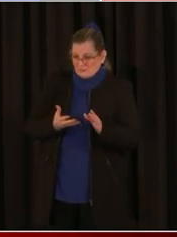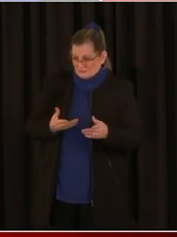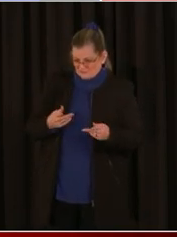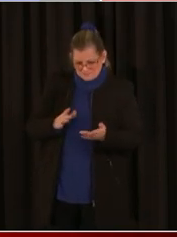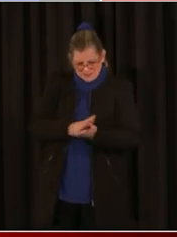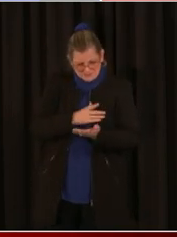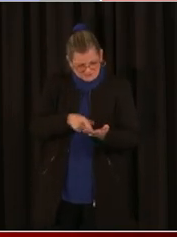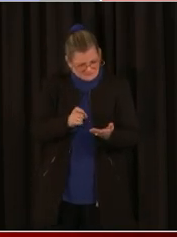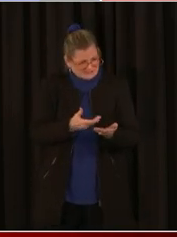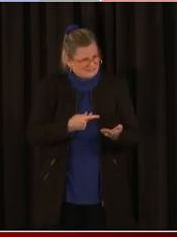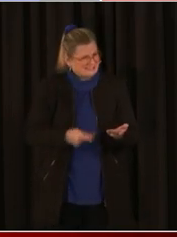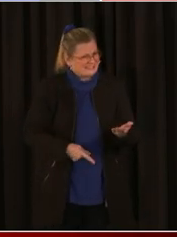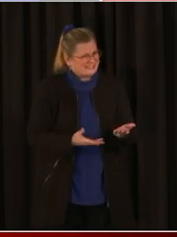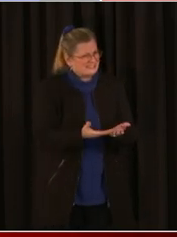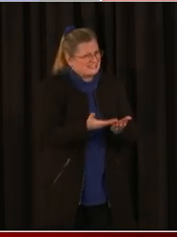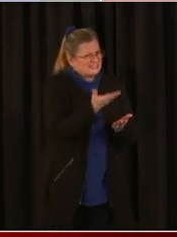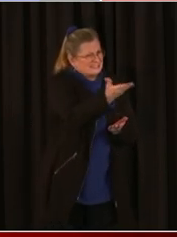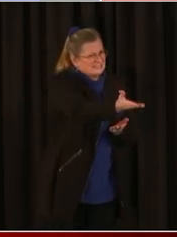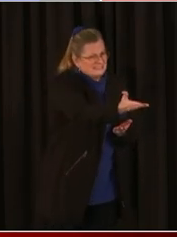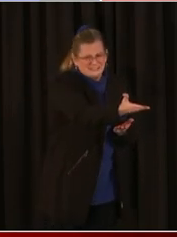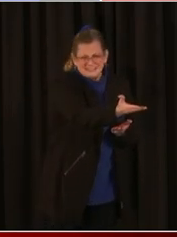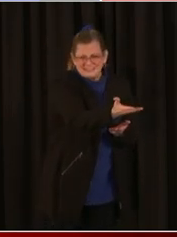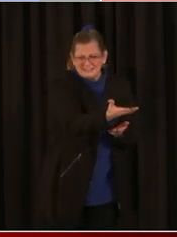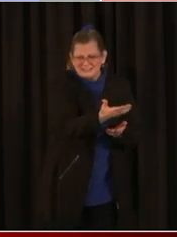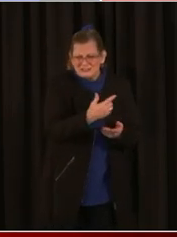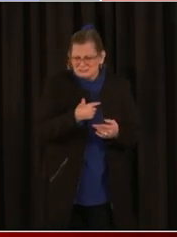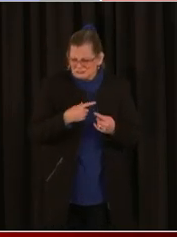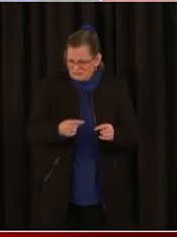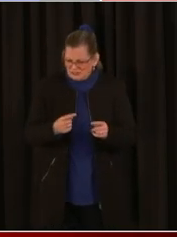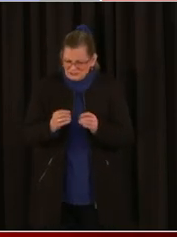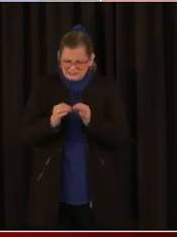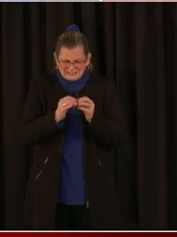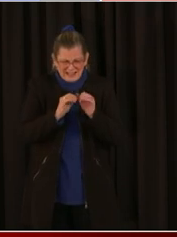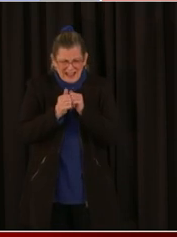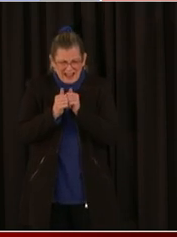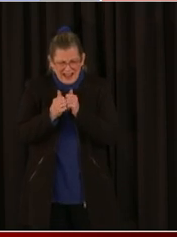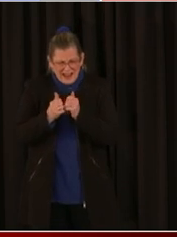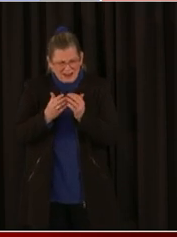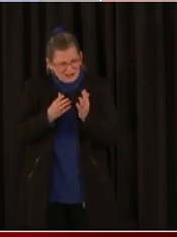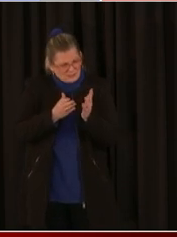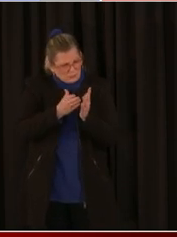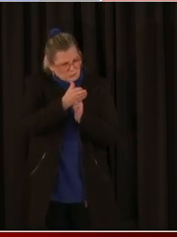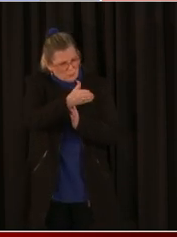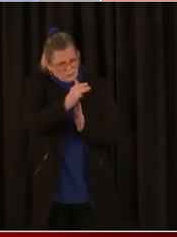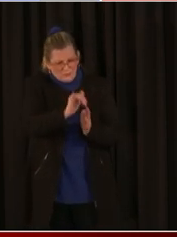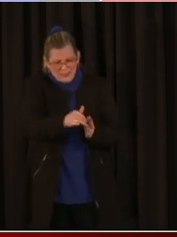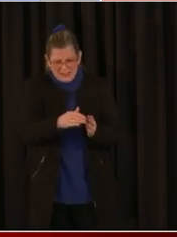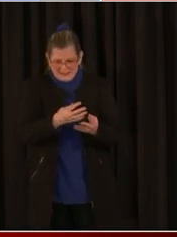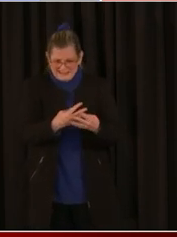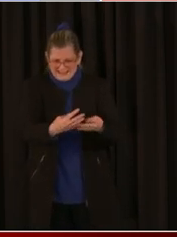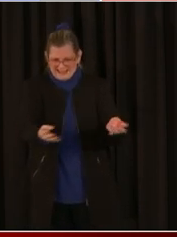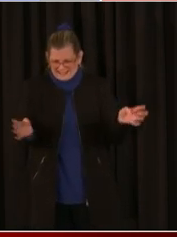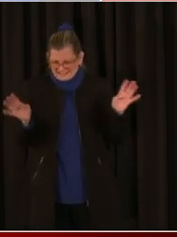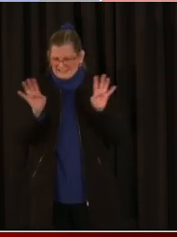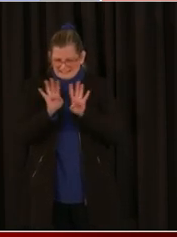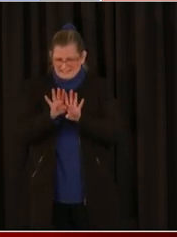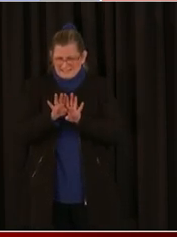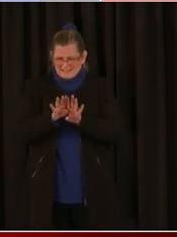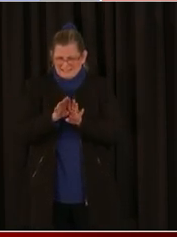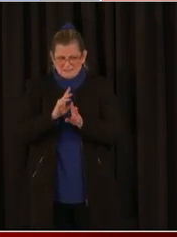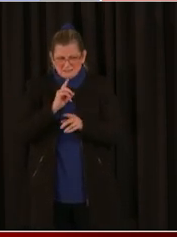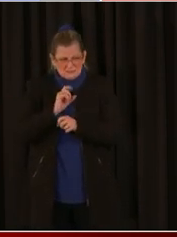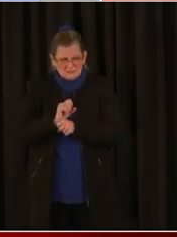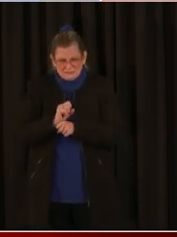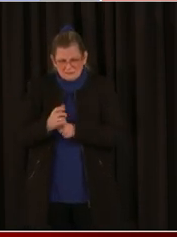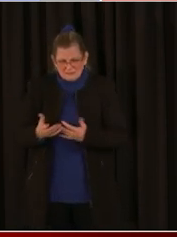or so, the last 10 days, how we can deliver legislation because we cannot get through the fence, literally, that's around the